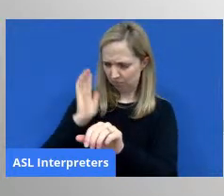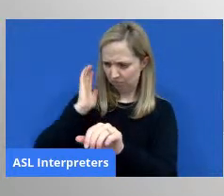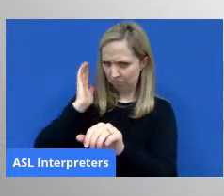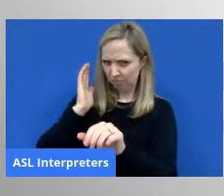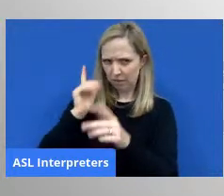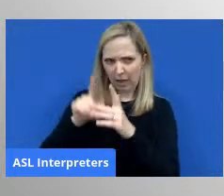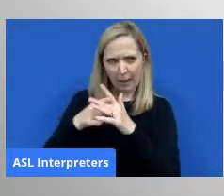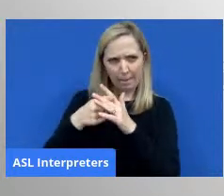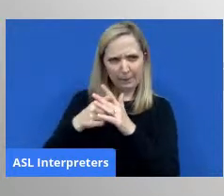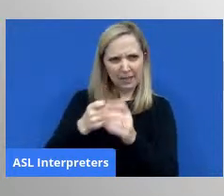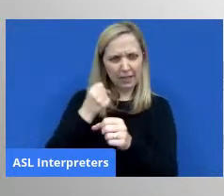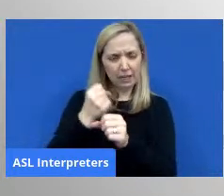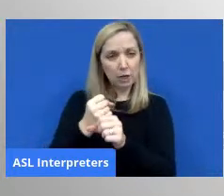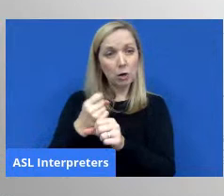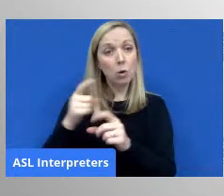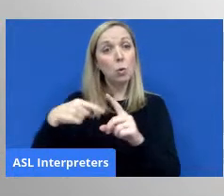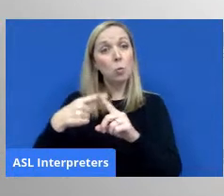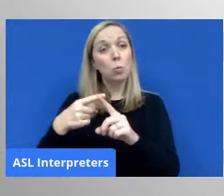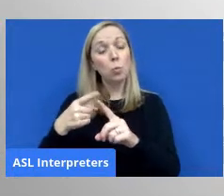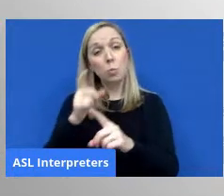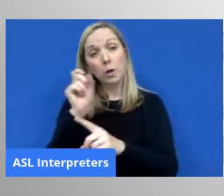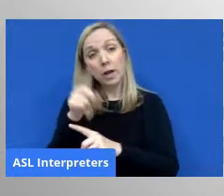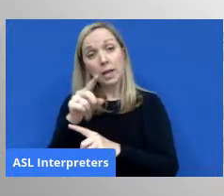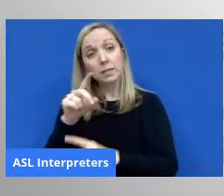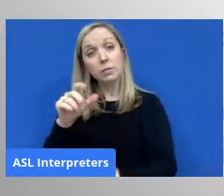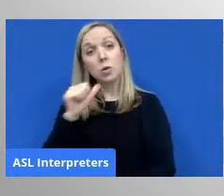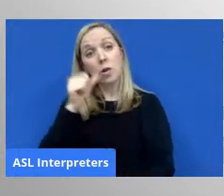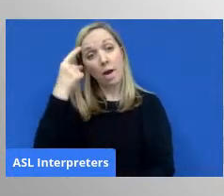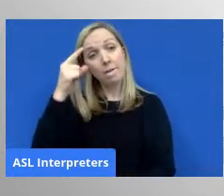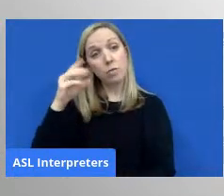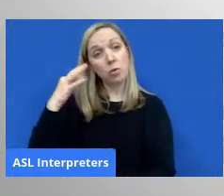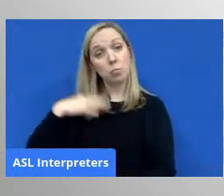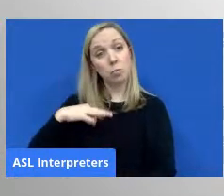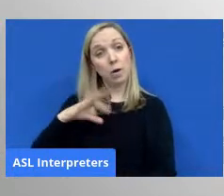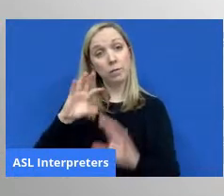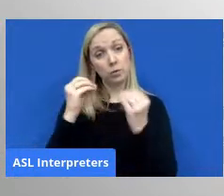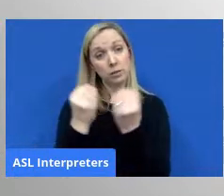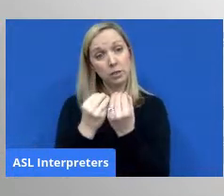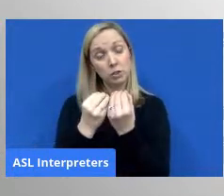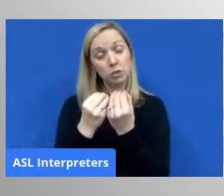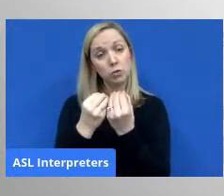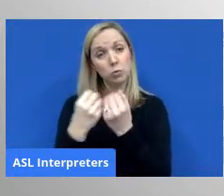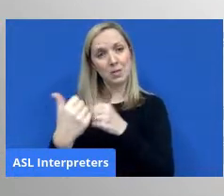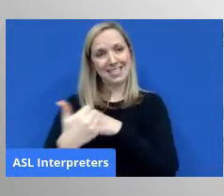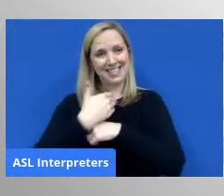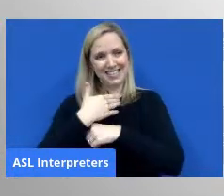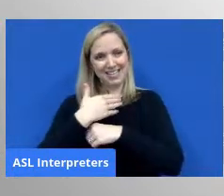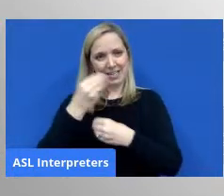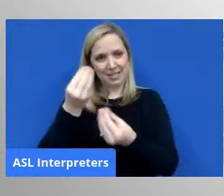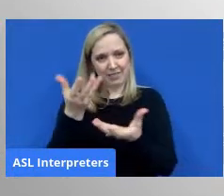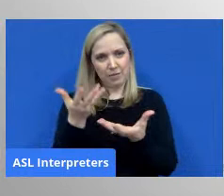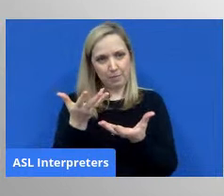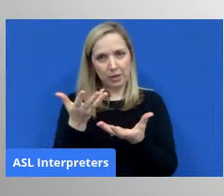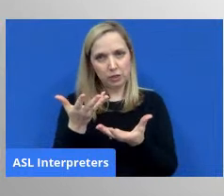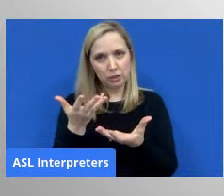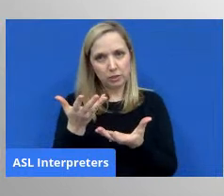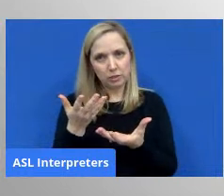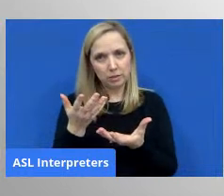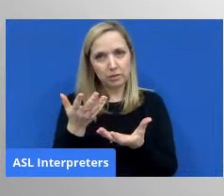asked nonprofits to send information in about what we're doing, because you left out Destin name, Greg,